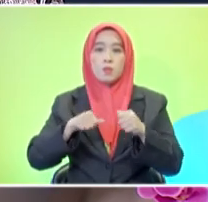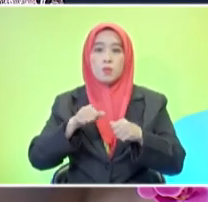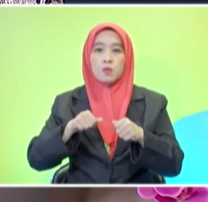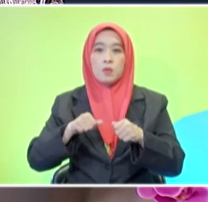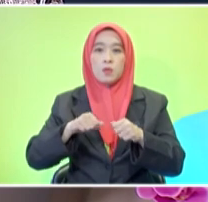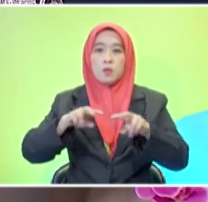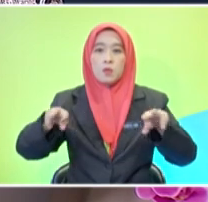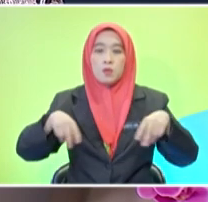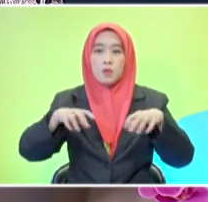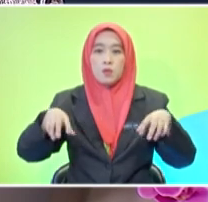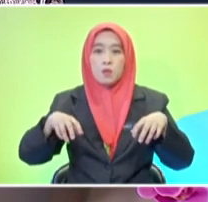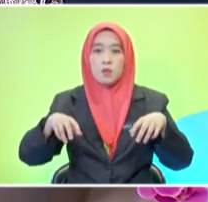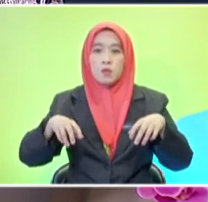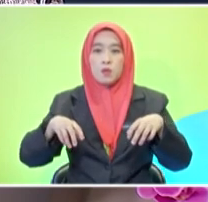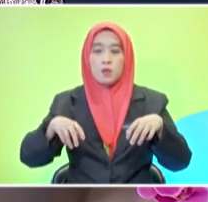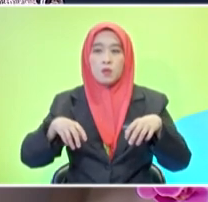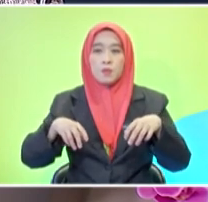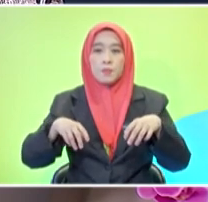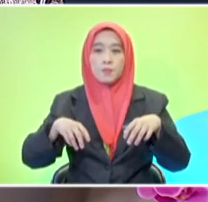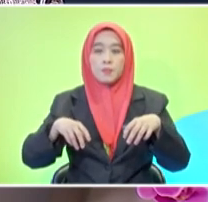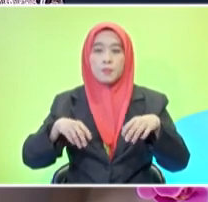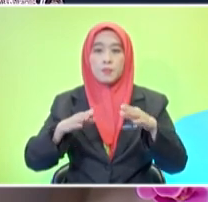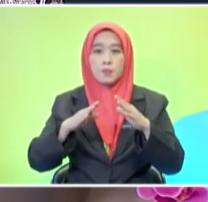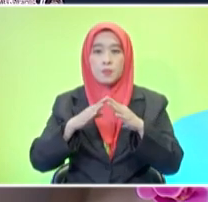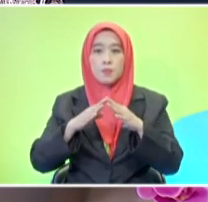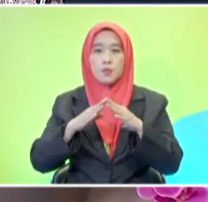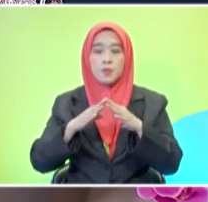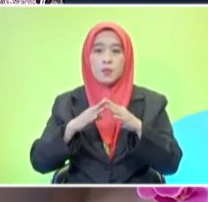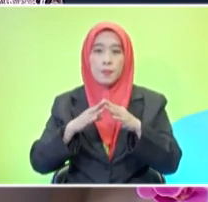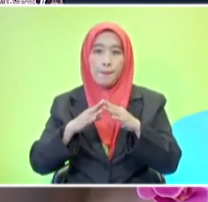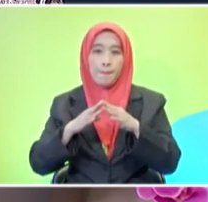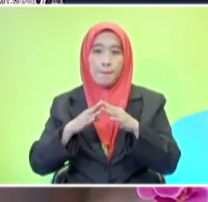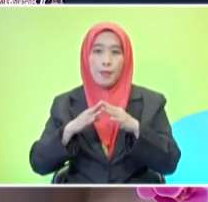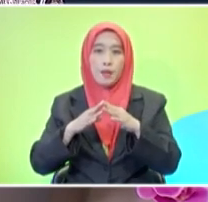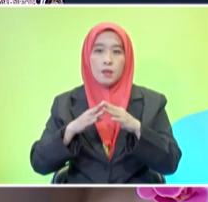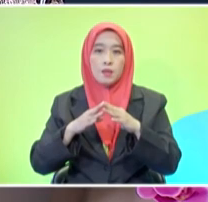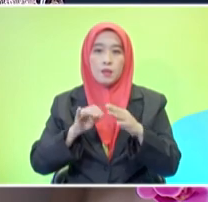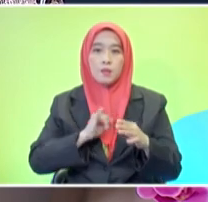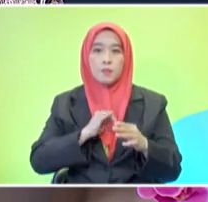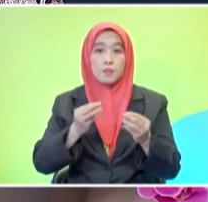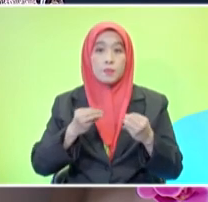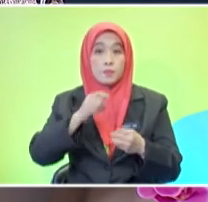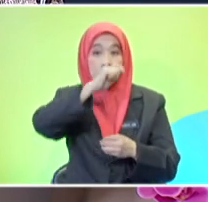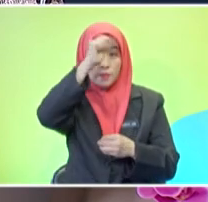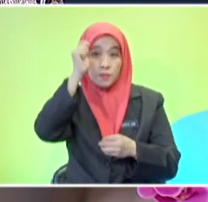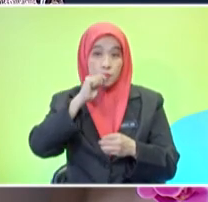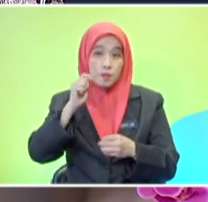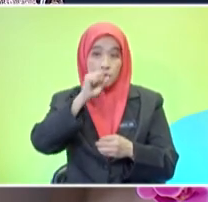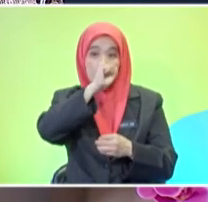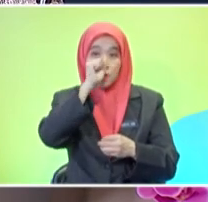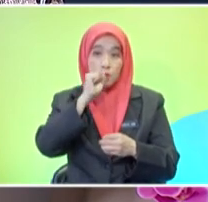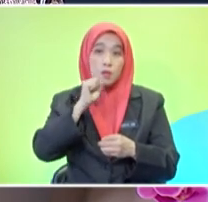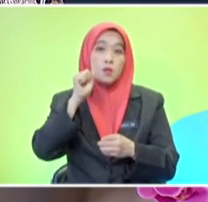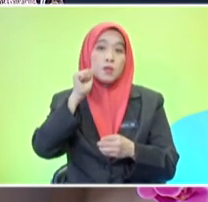do experiment, they'll definitely face difficulties. Right. Okay, so I would like to ask Alisa. Okay. Alisa, are you there,